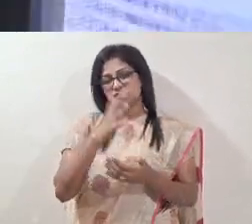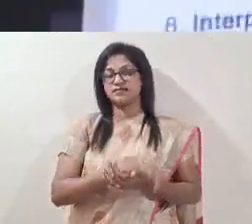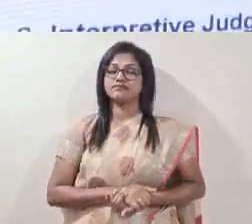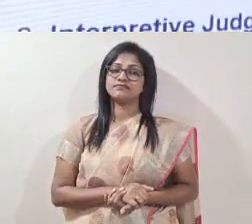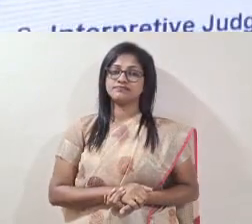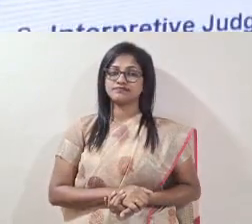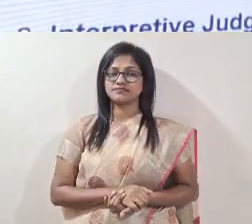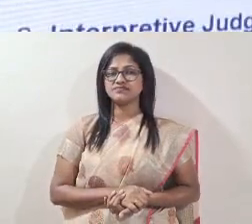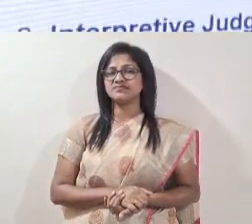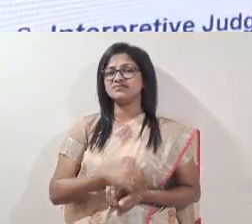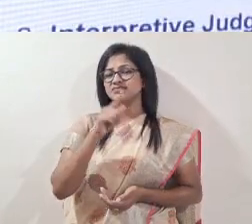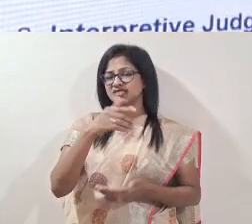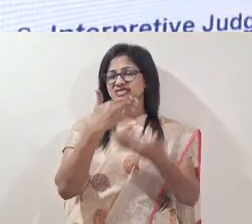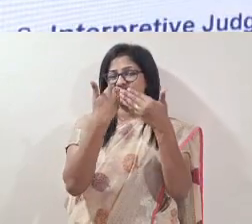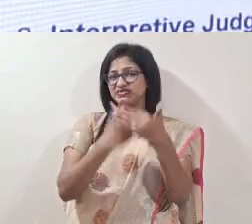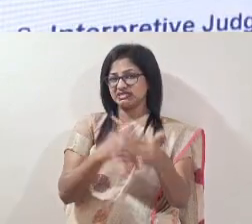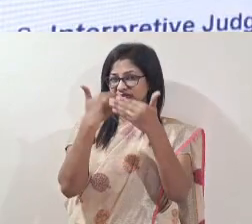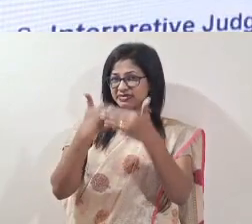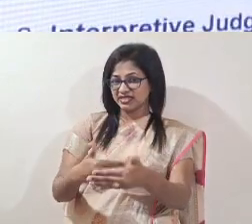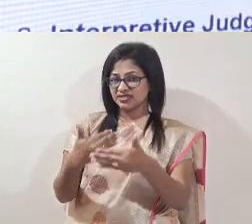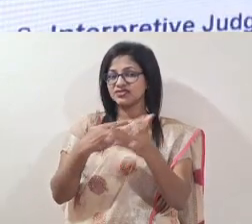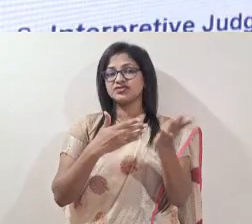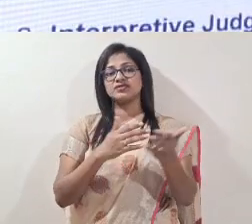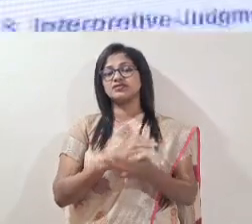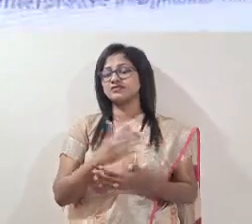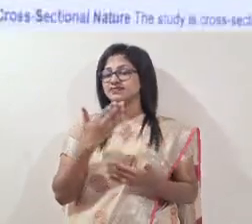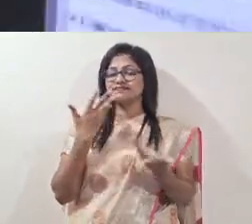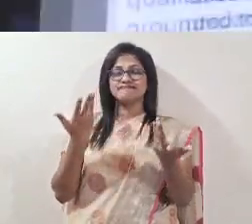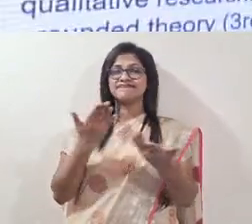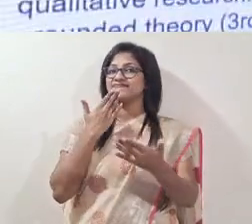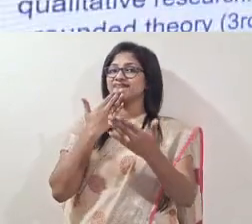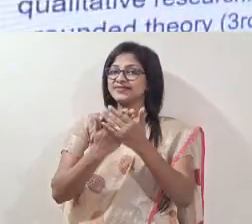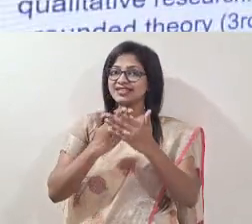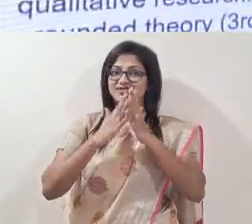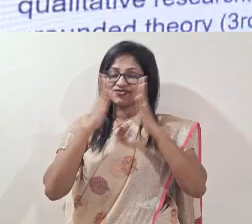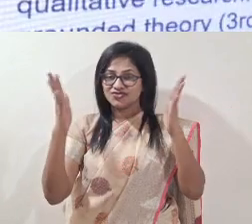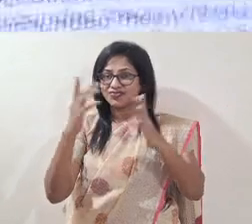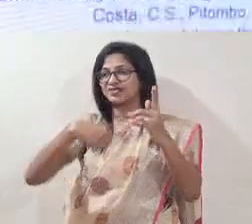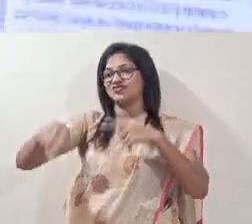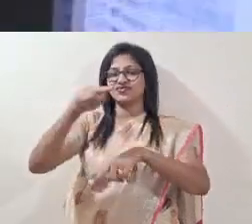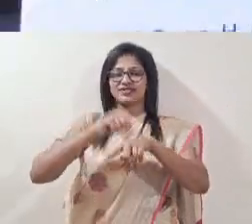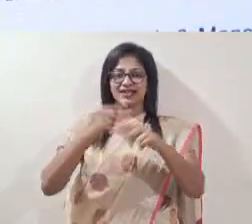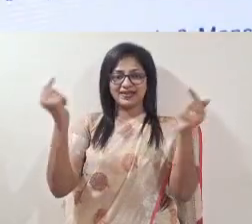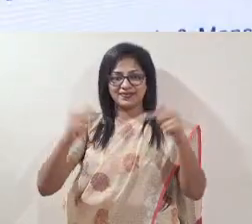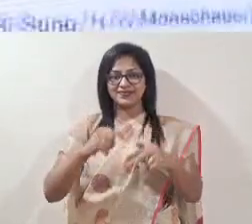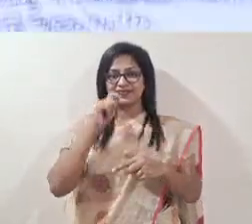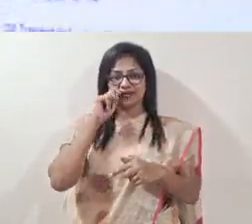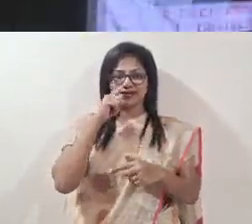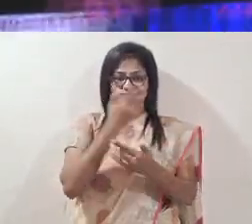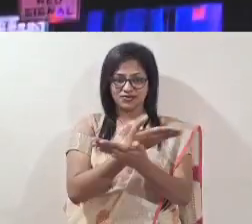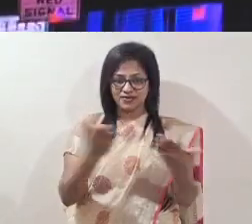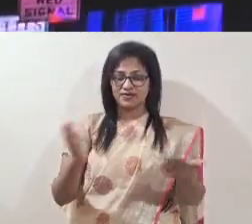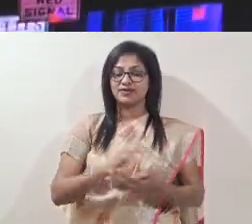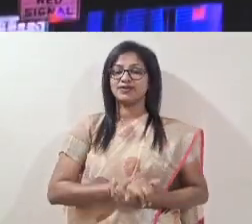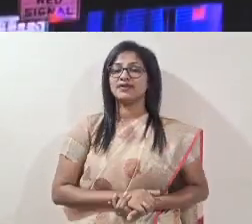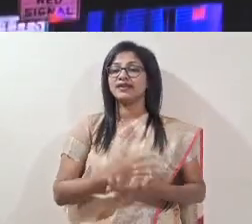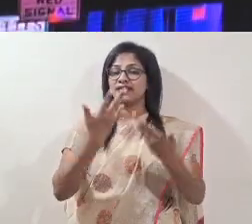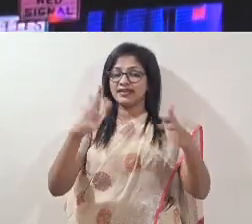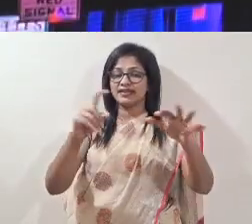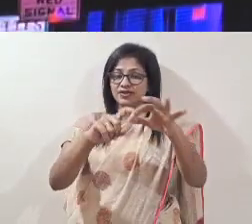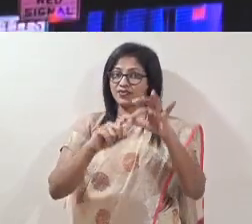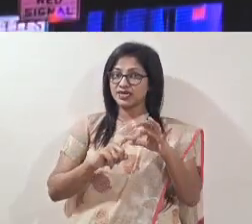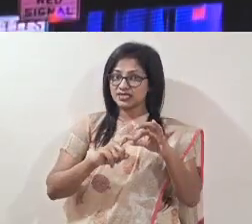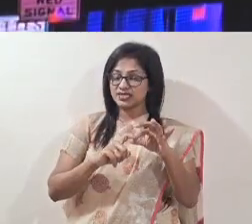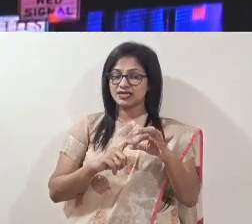So this is our limitations, and thank you for your time, ladies and gentlemen. If you have